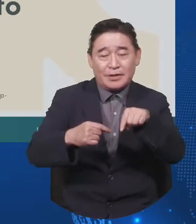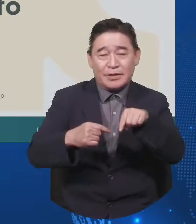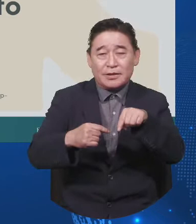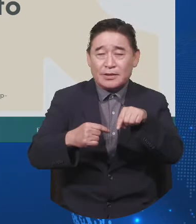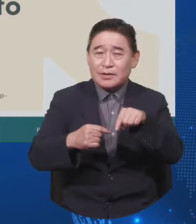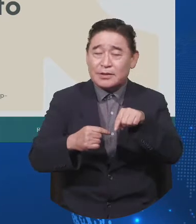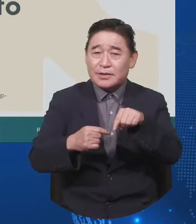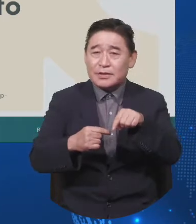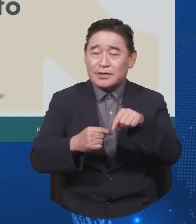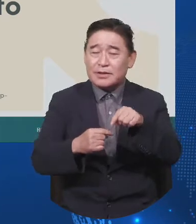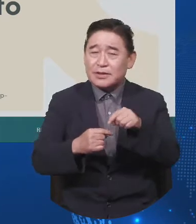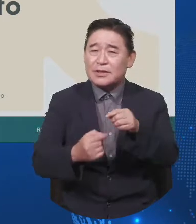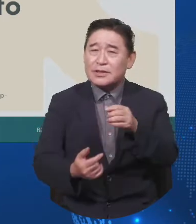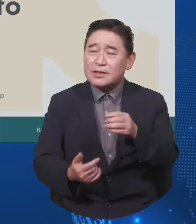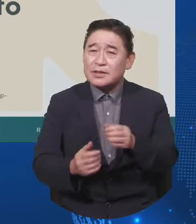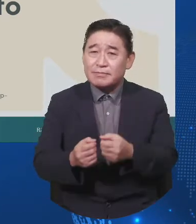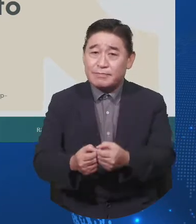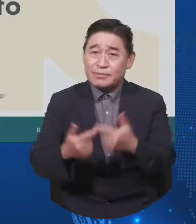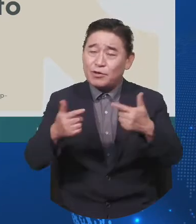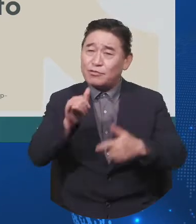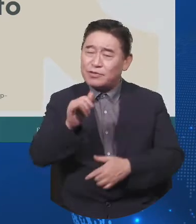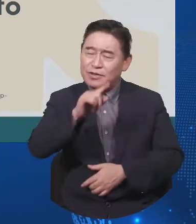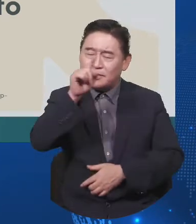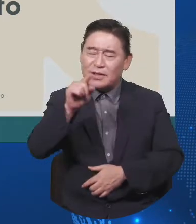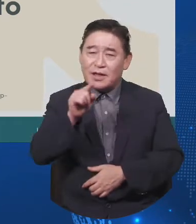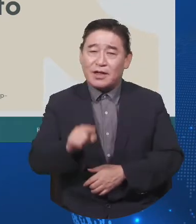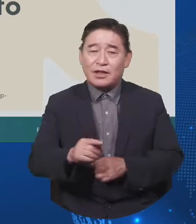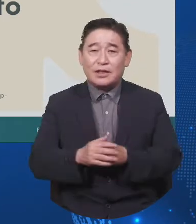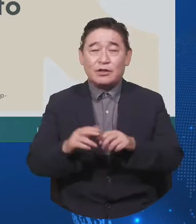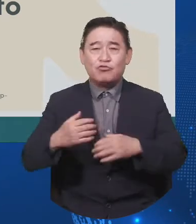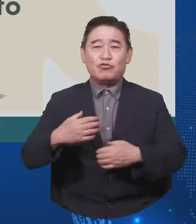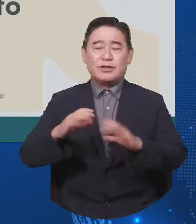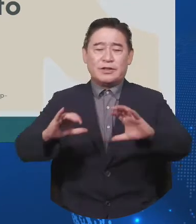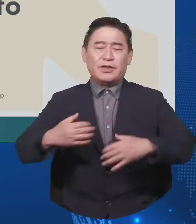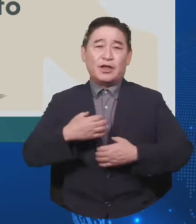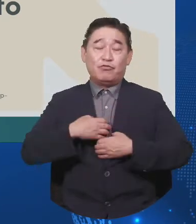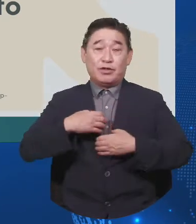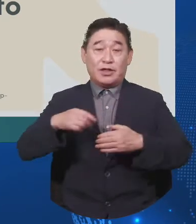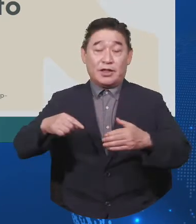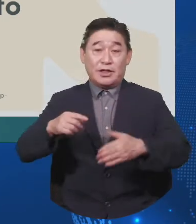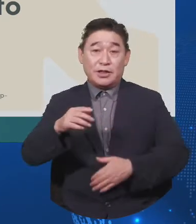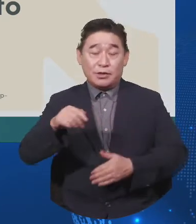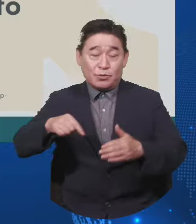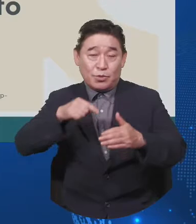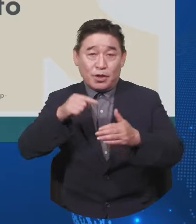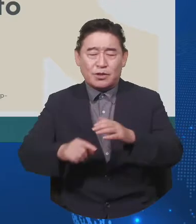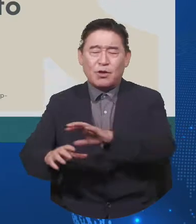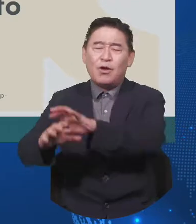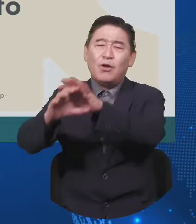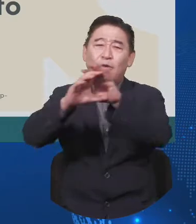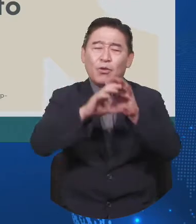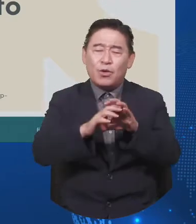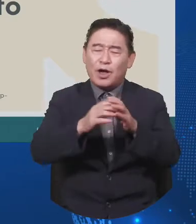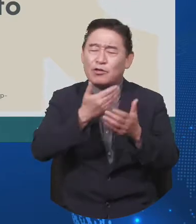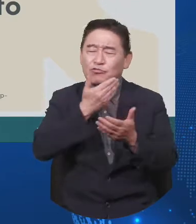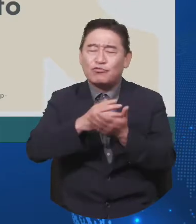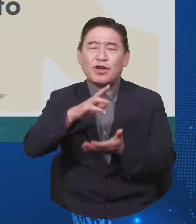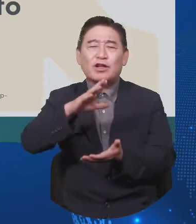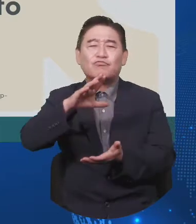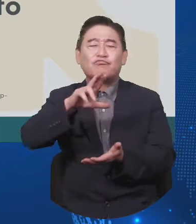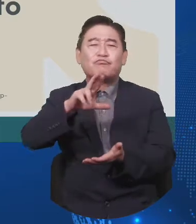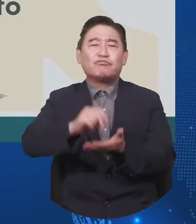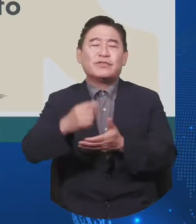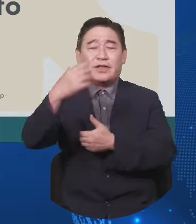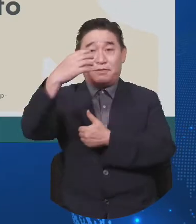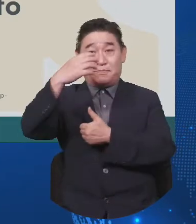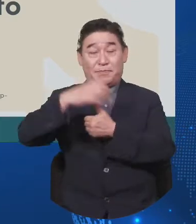acute and global crisis, we thought that COVID presented an important test for this cooperation imperative.